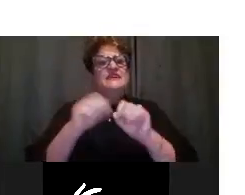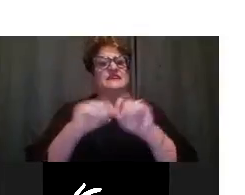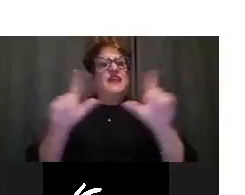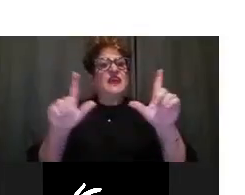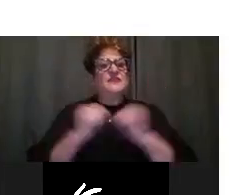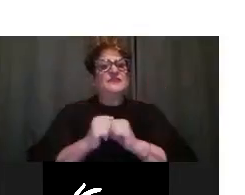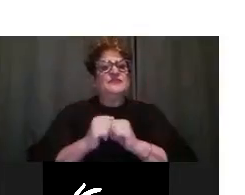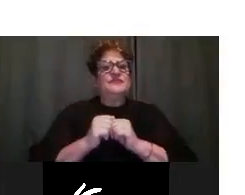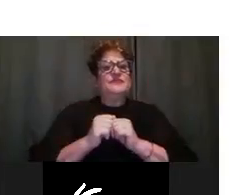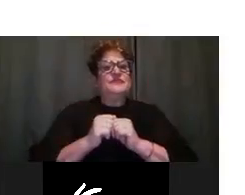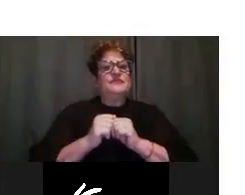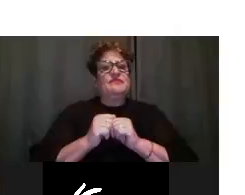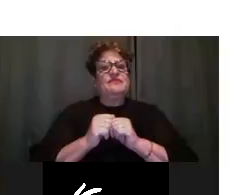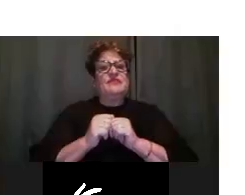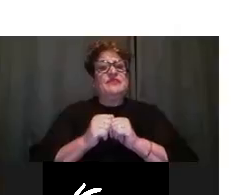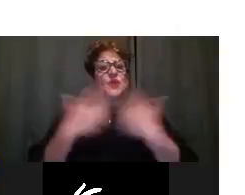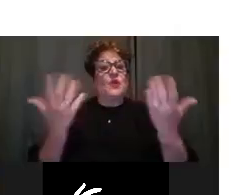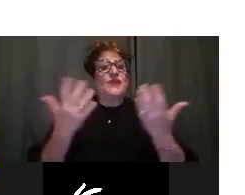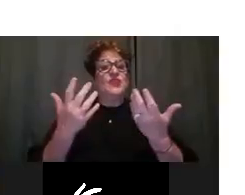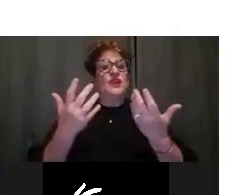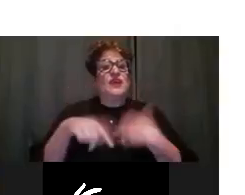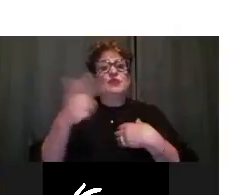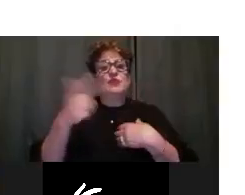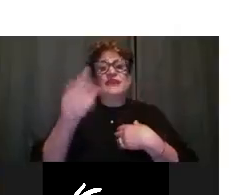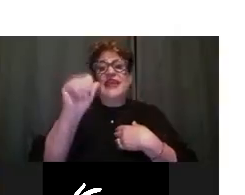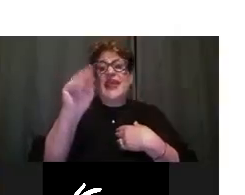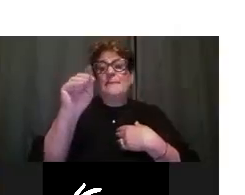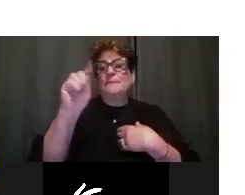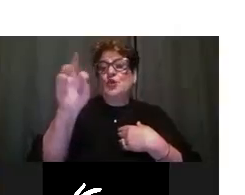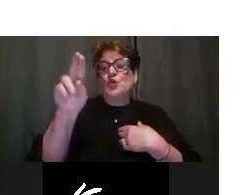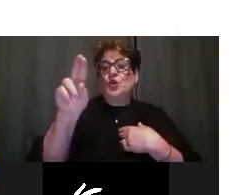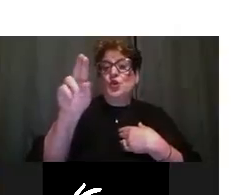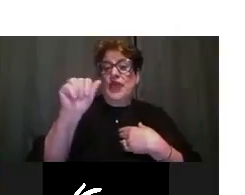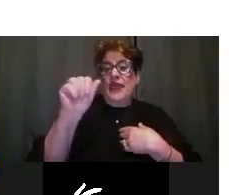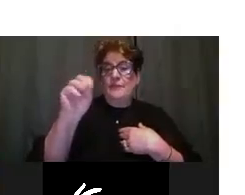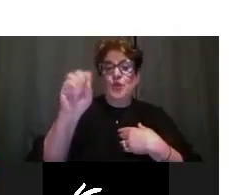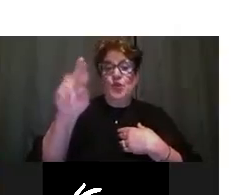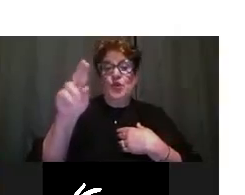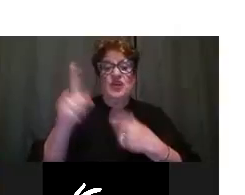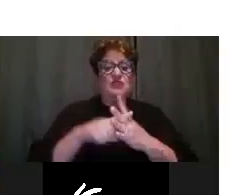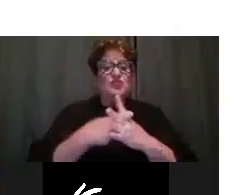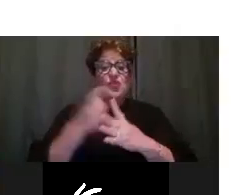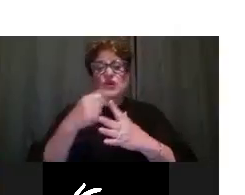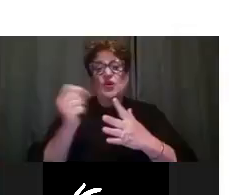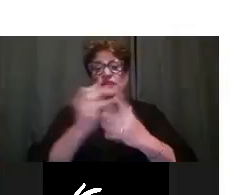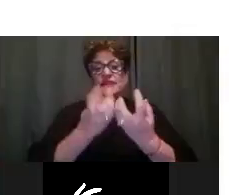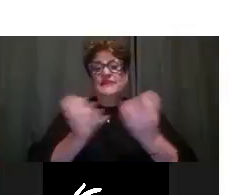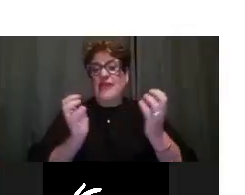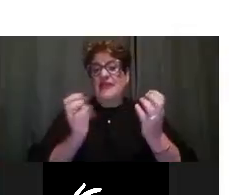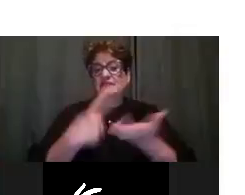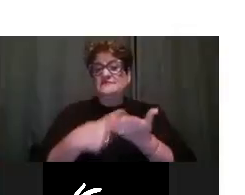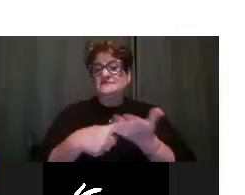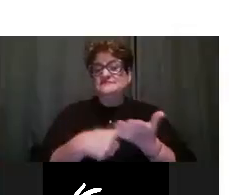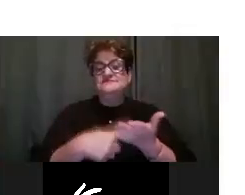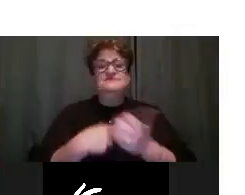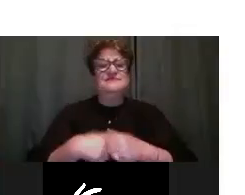So I actually turn it back over to Amber so we can get started on this panel. Yes, thank you so much,